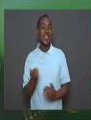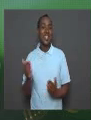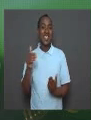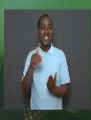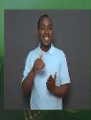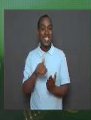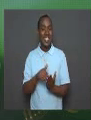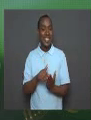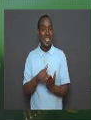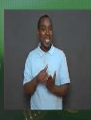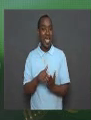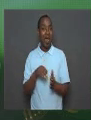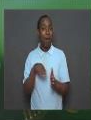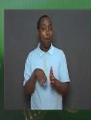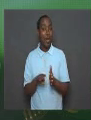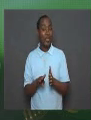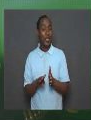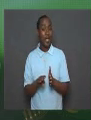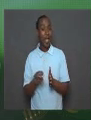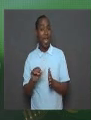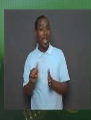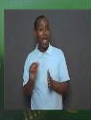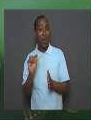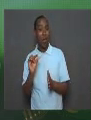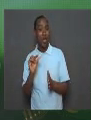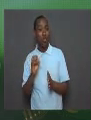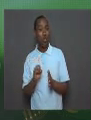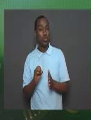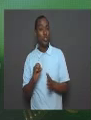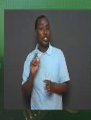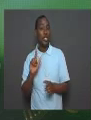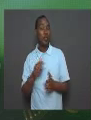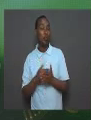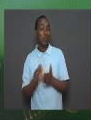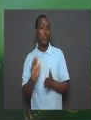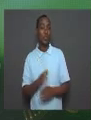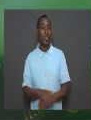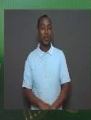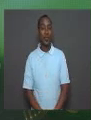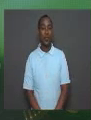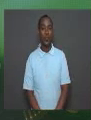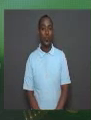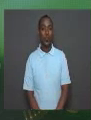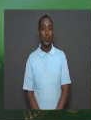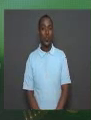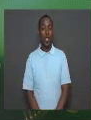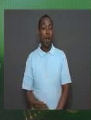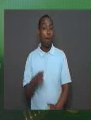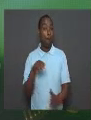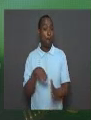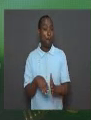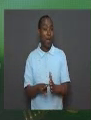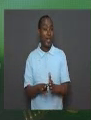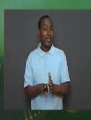out bacteria and other microbes from the lymph. The bacteria will be